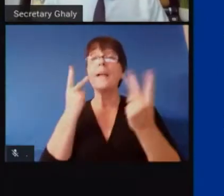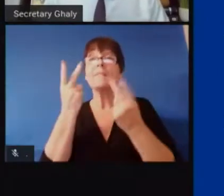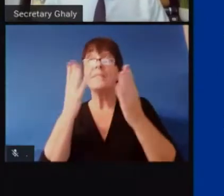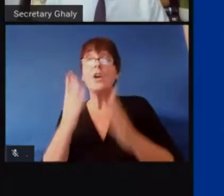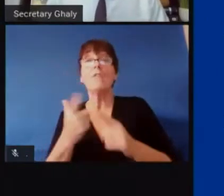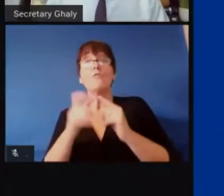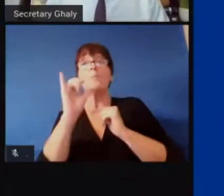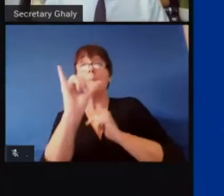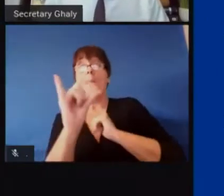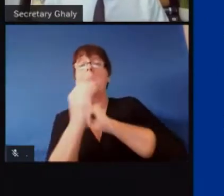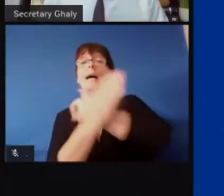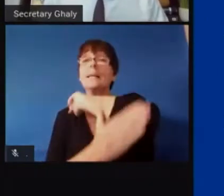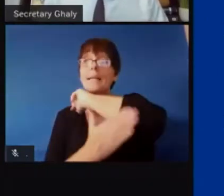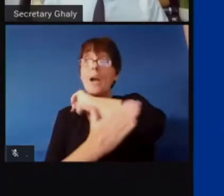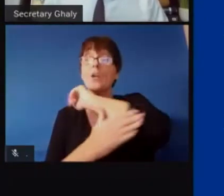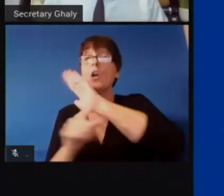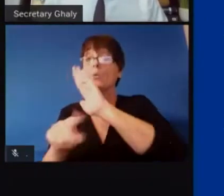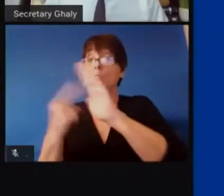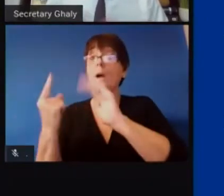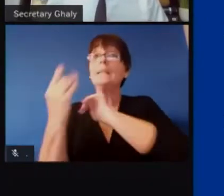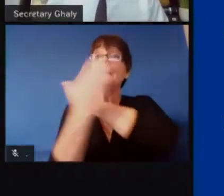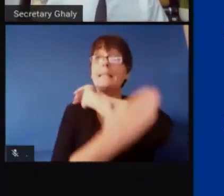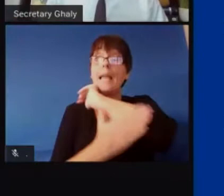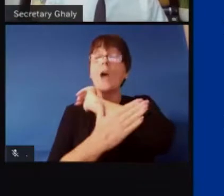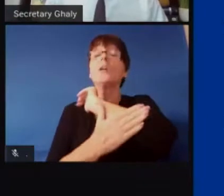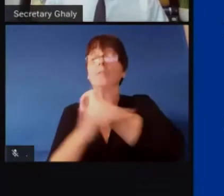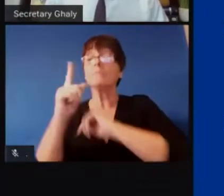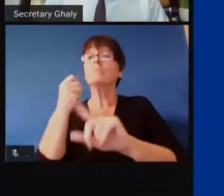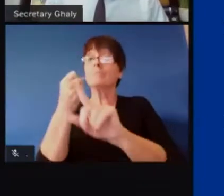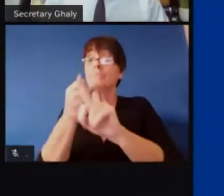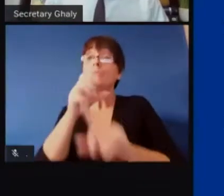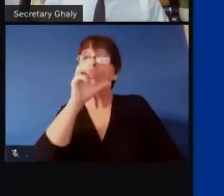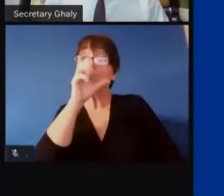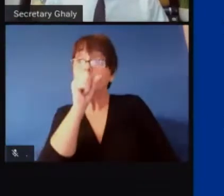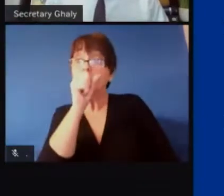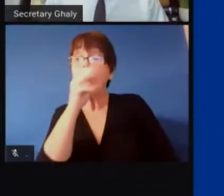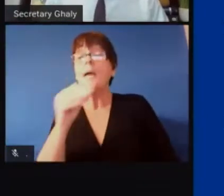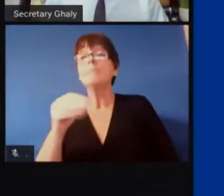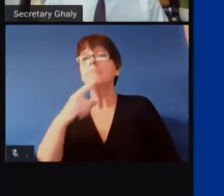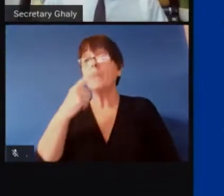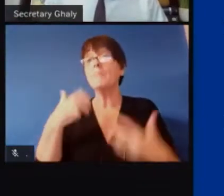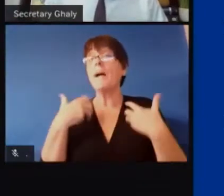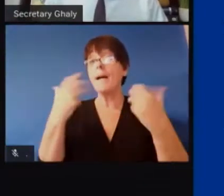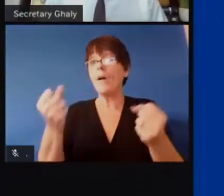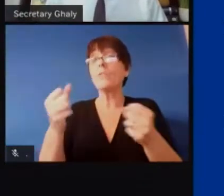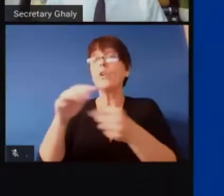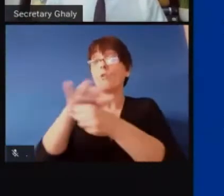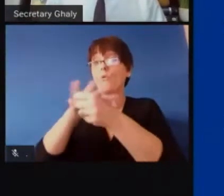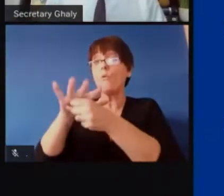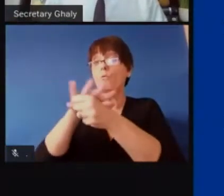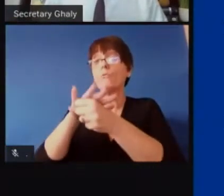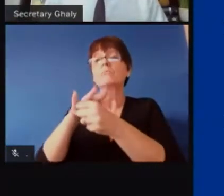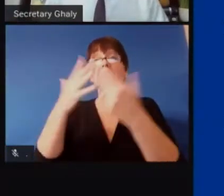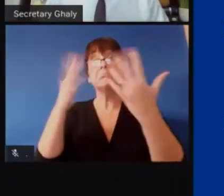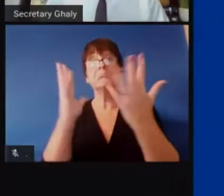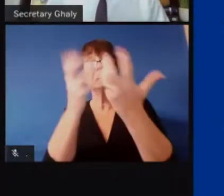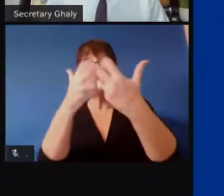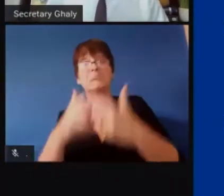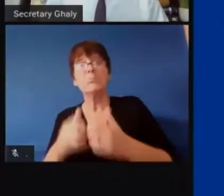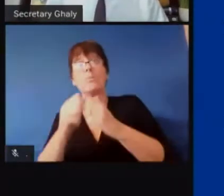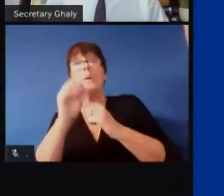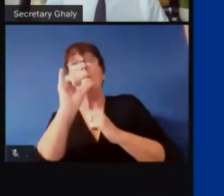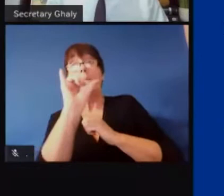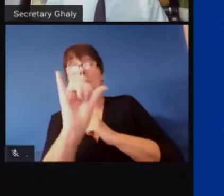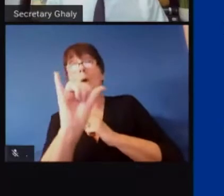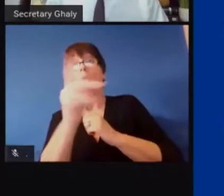that county, once the county is in orange and public health, local public health has worked with those operators